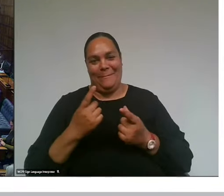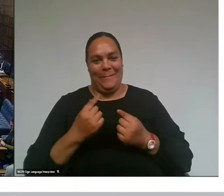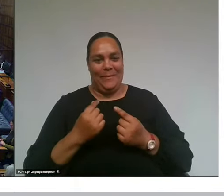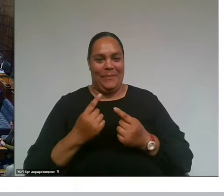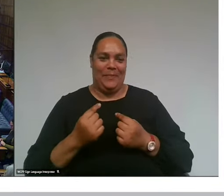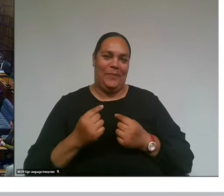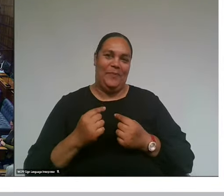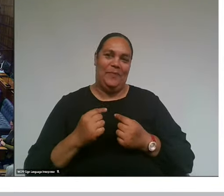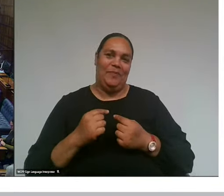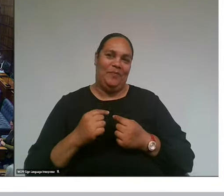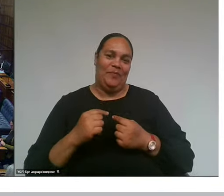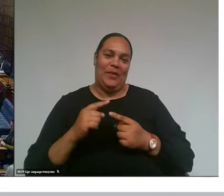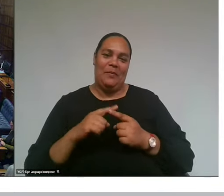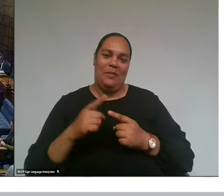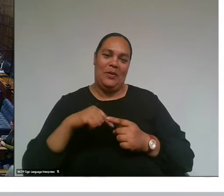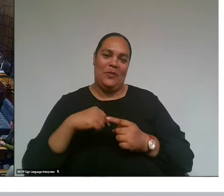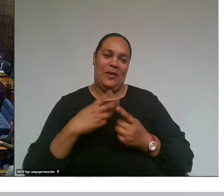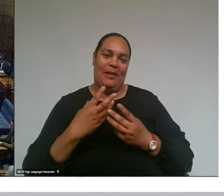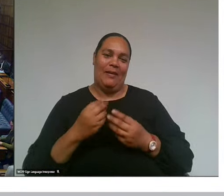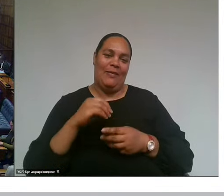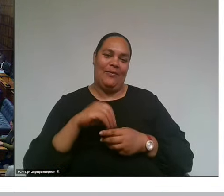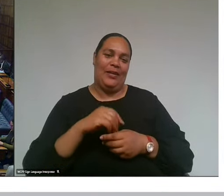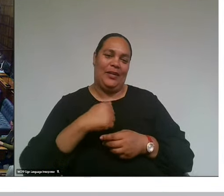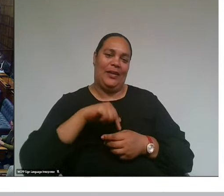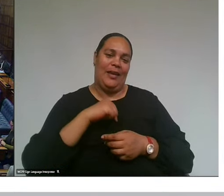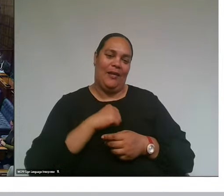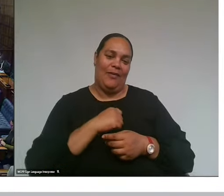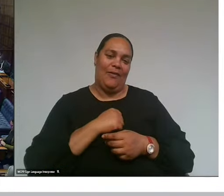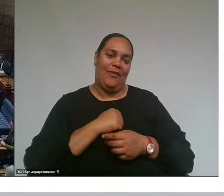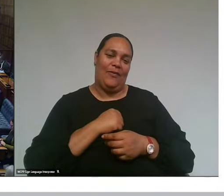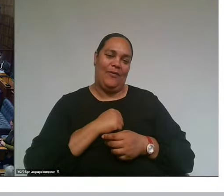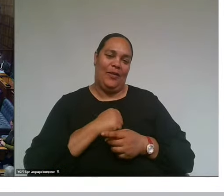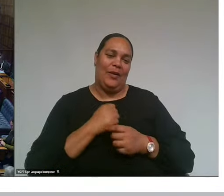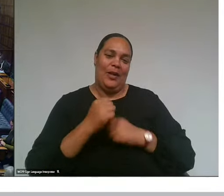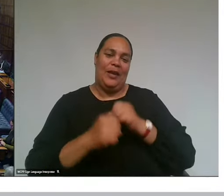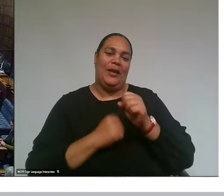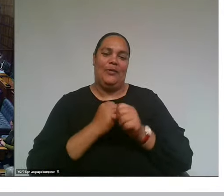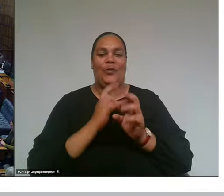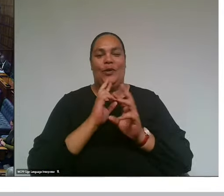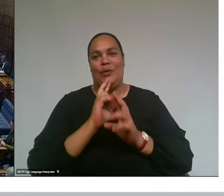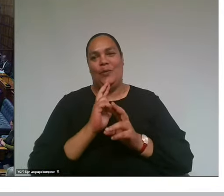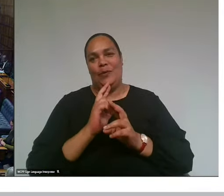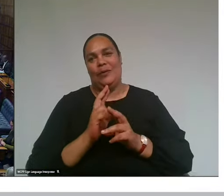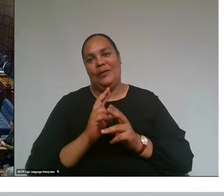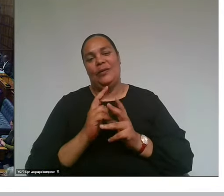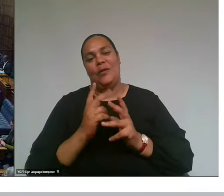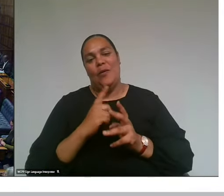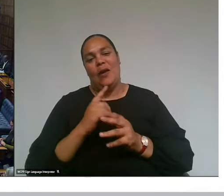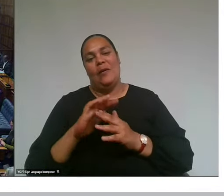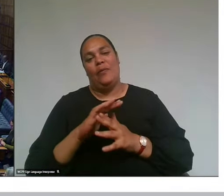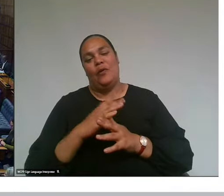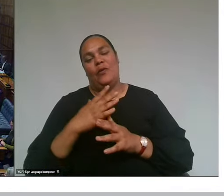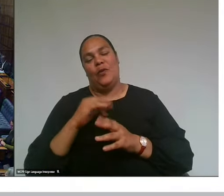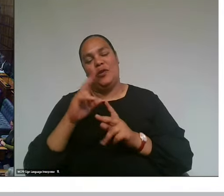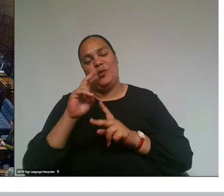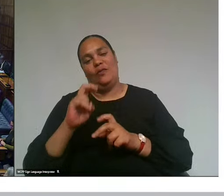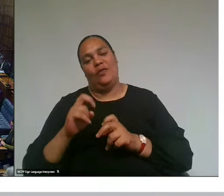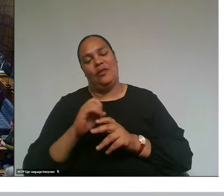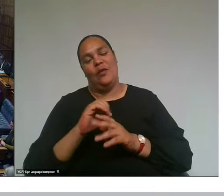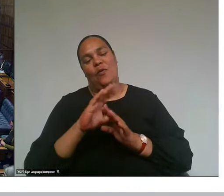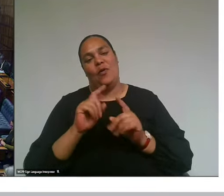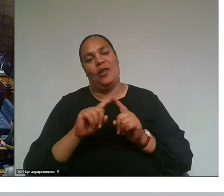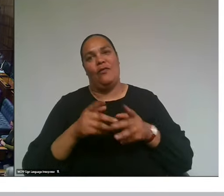um and uh which we raise in in our um an annual report uh because we want to investigate all